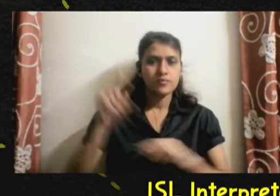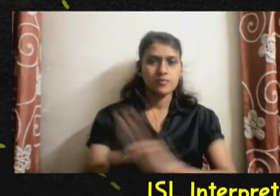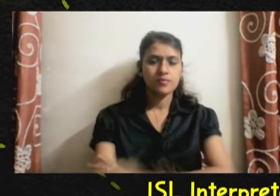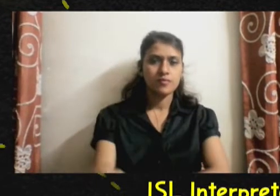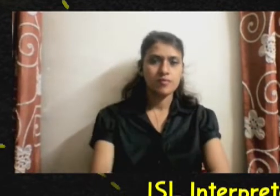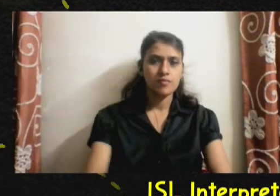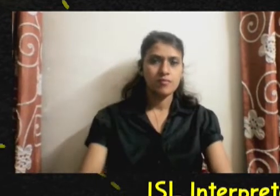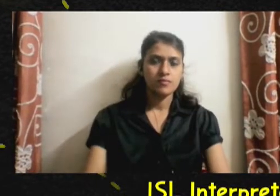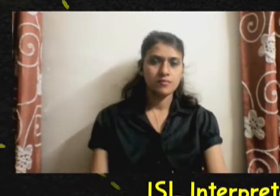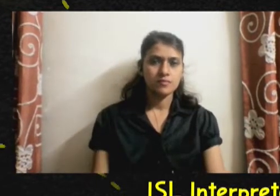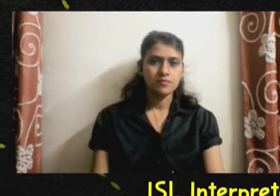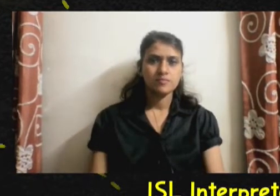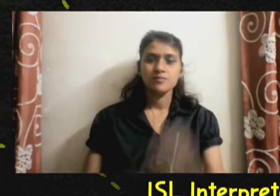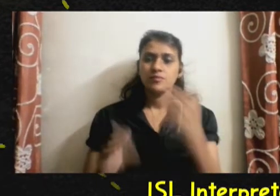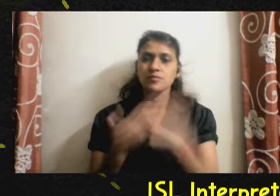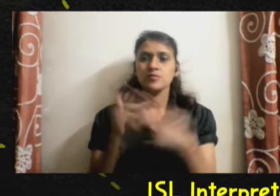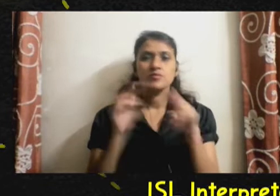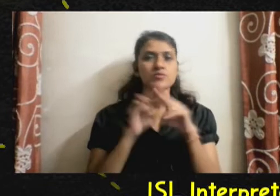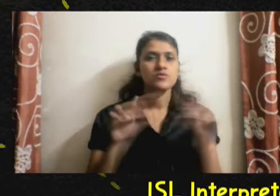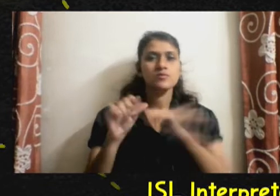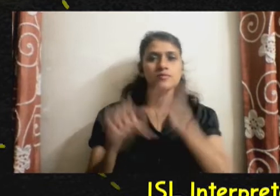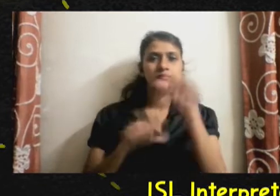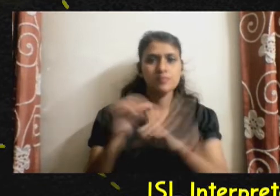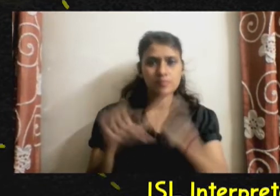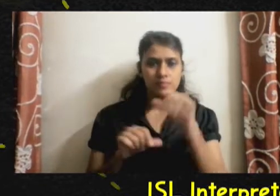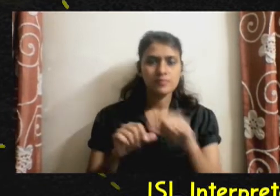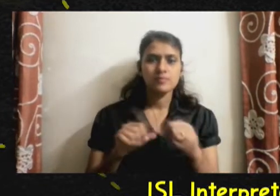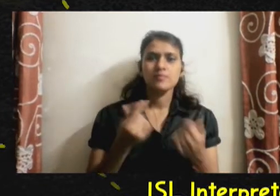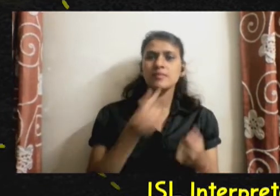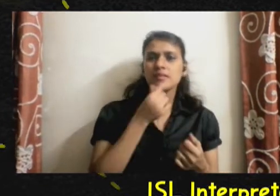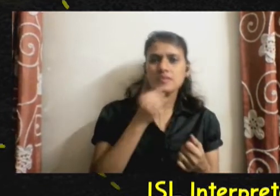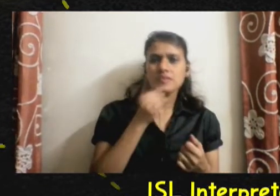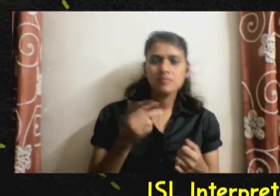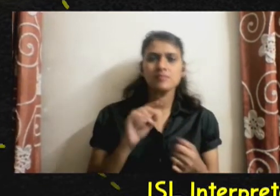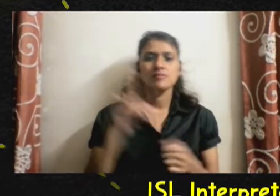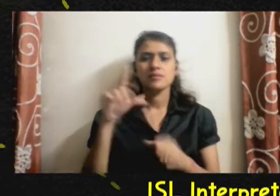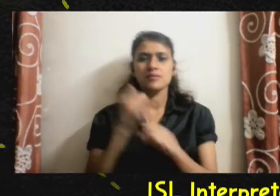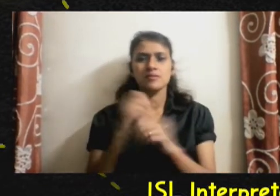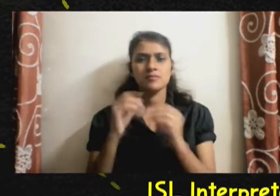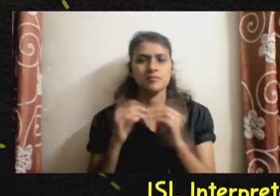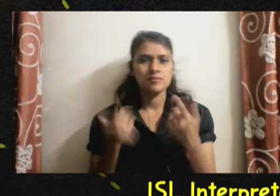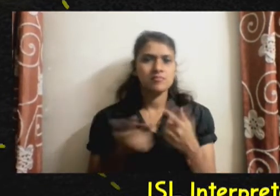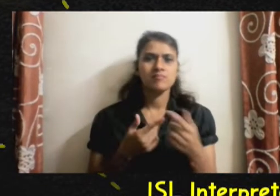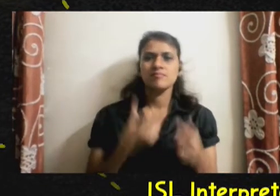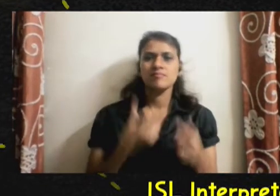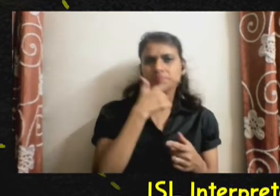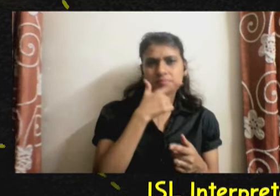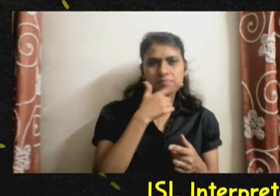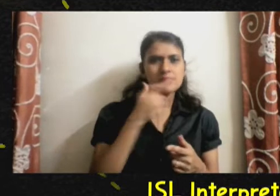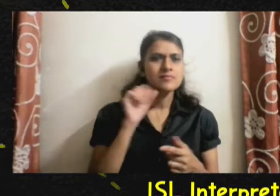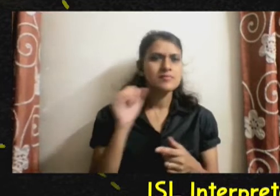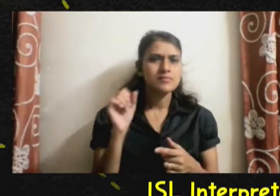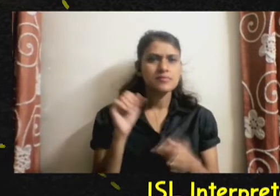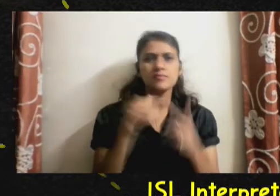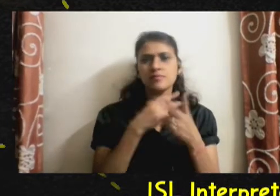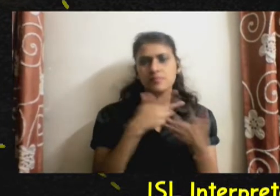becoming a fully functional gay man or lesbian or transgender person, but it's also to enable coping